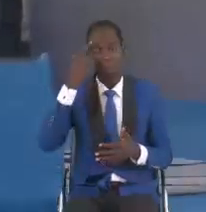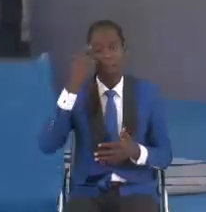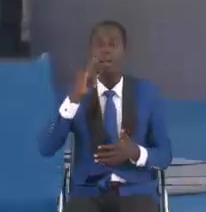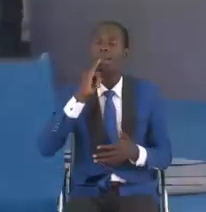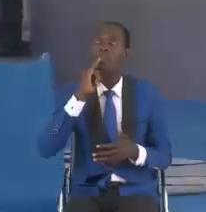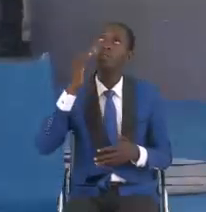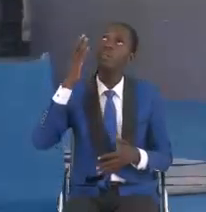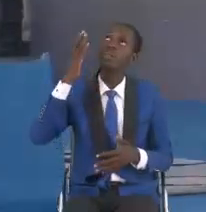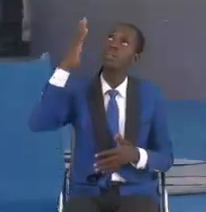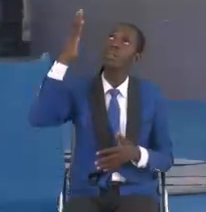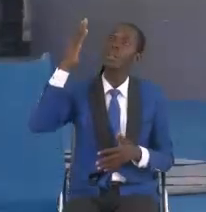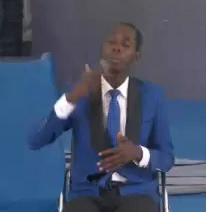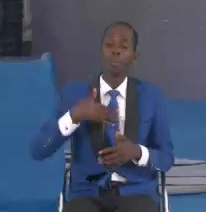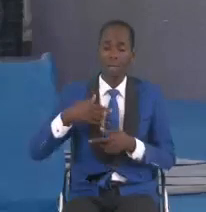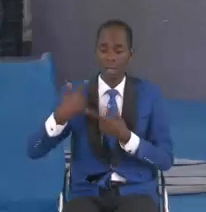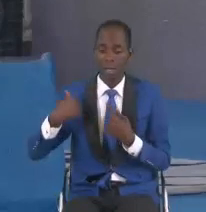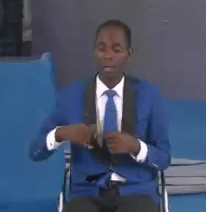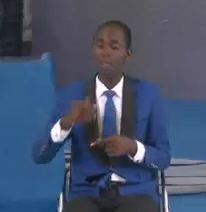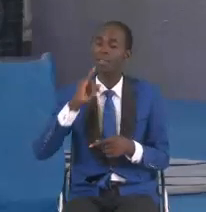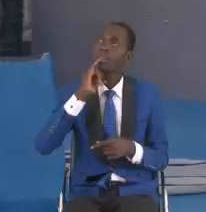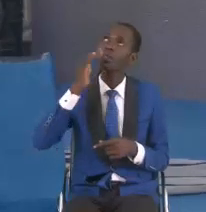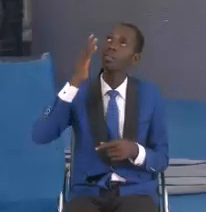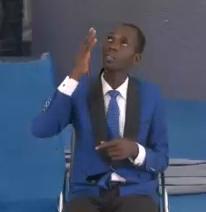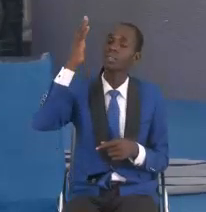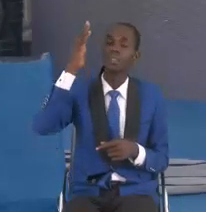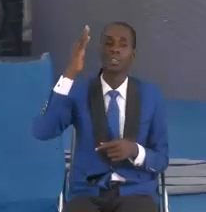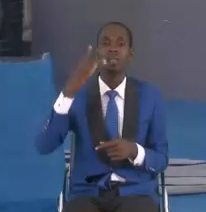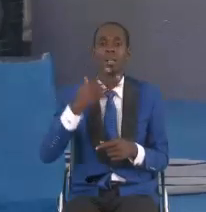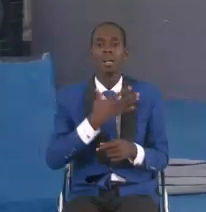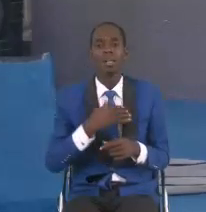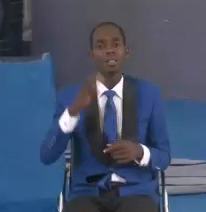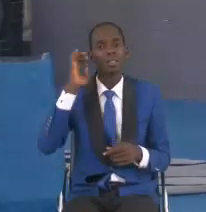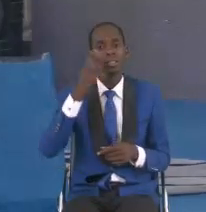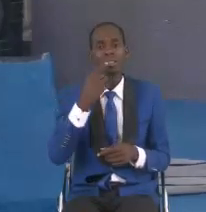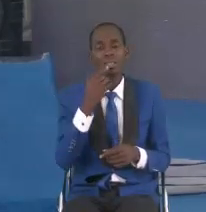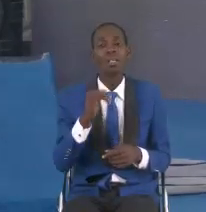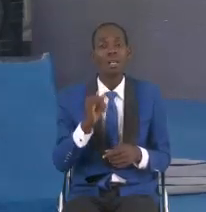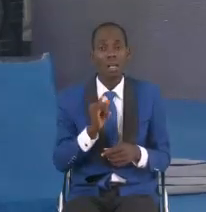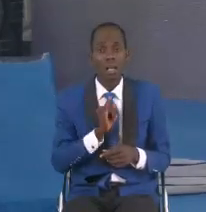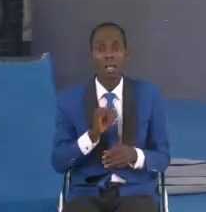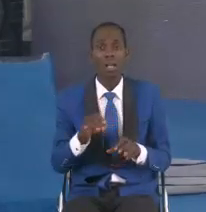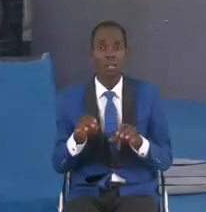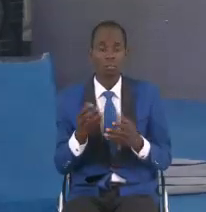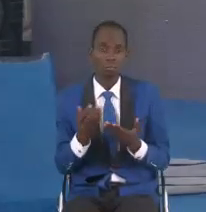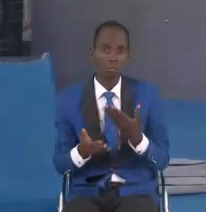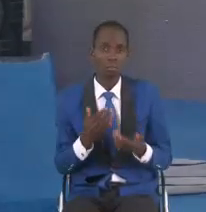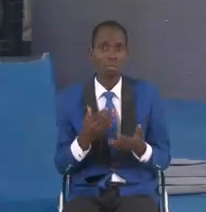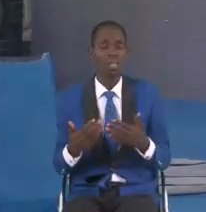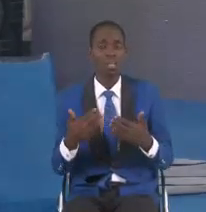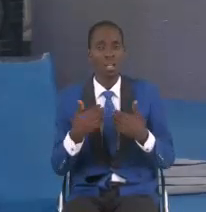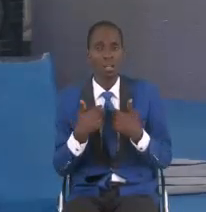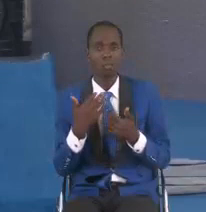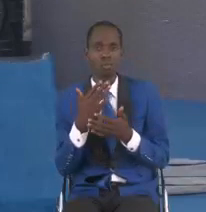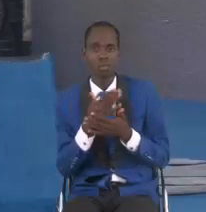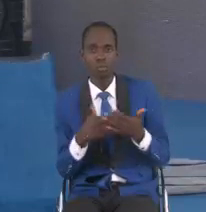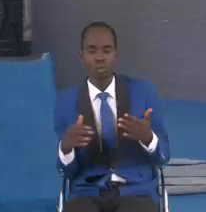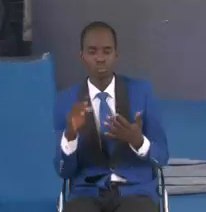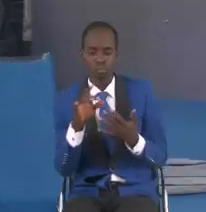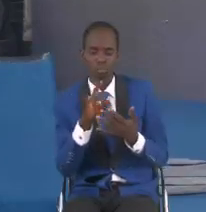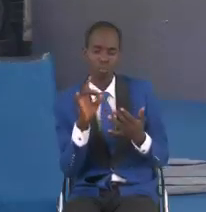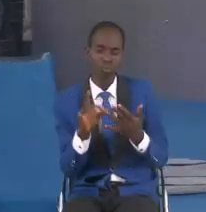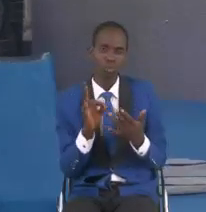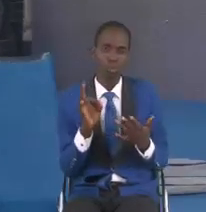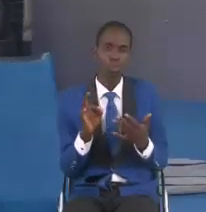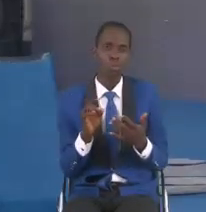my heart is over there. He said, I even have some choice whether to